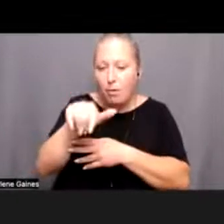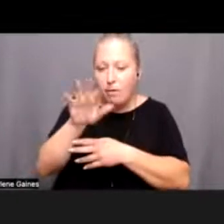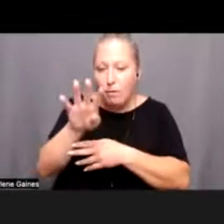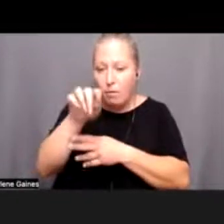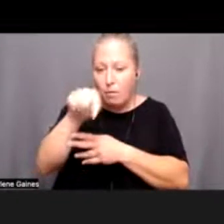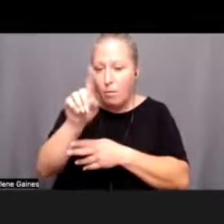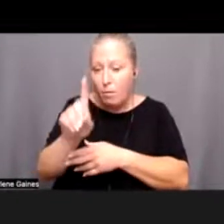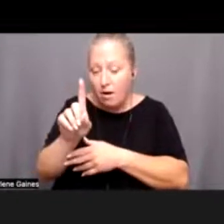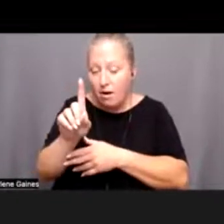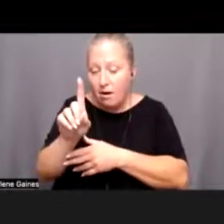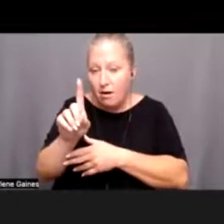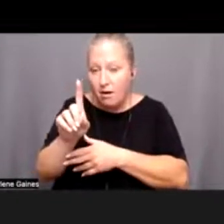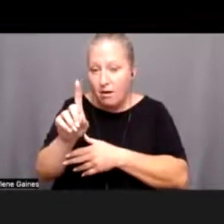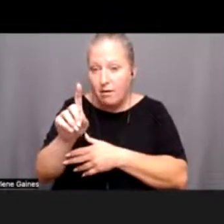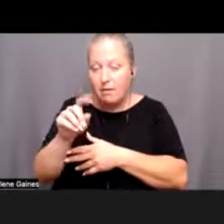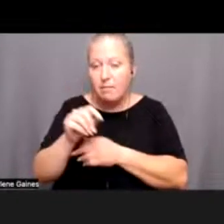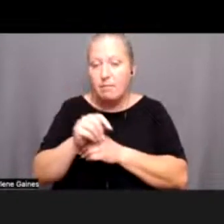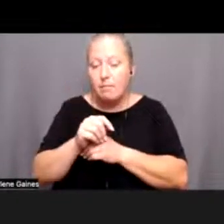5.4.1.